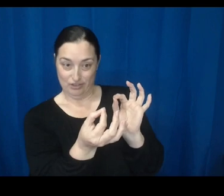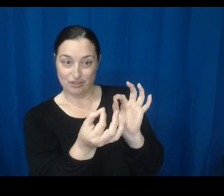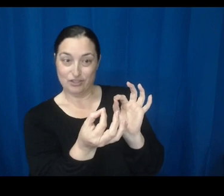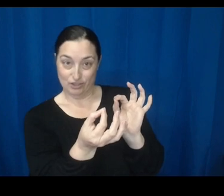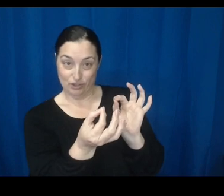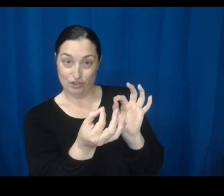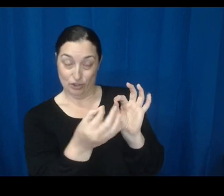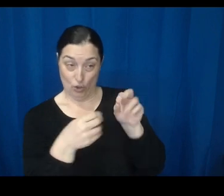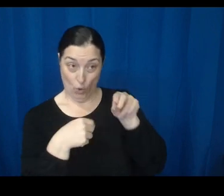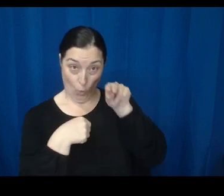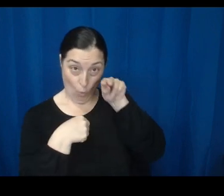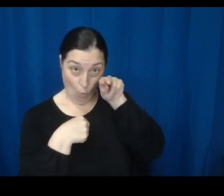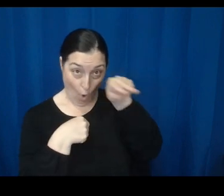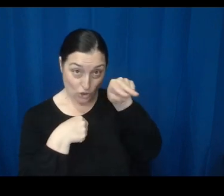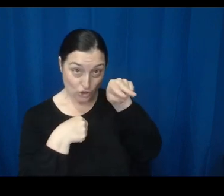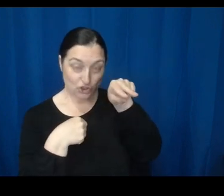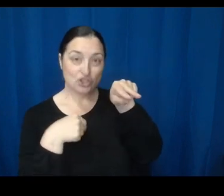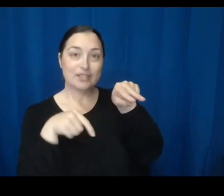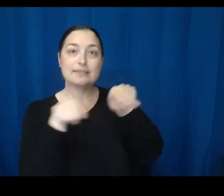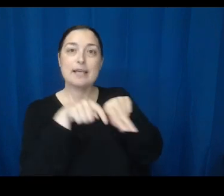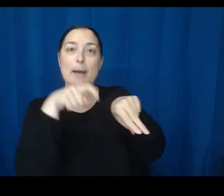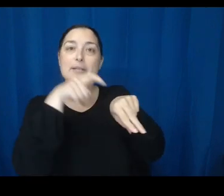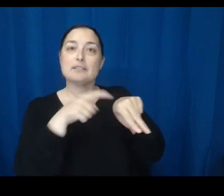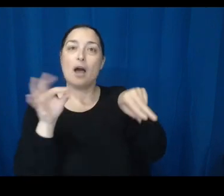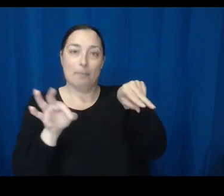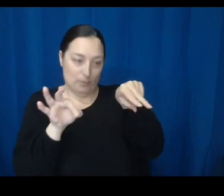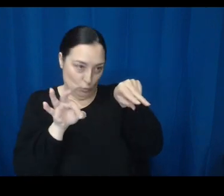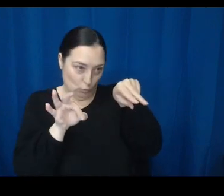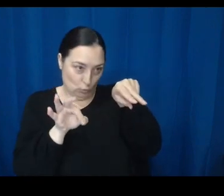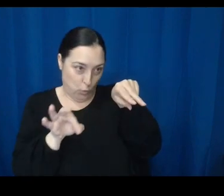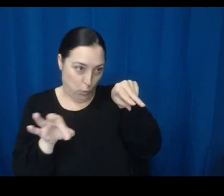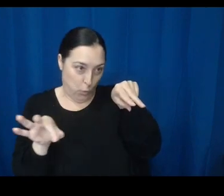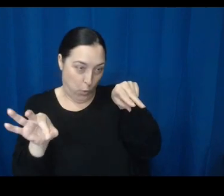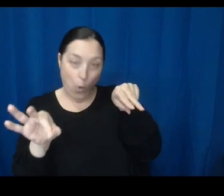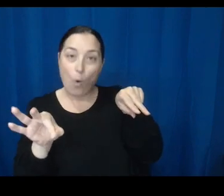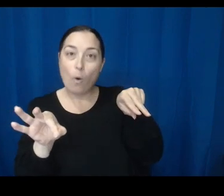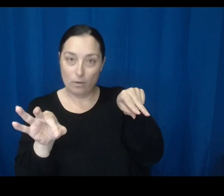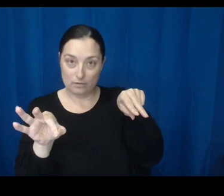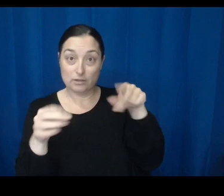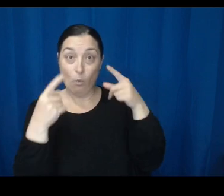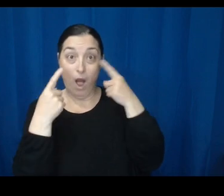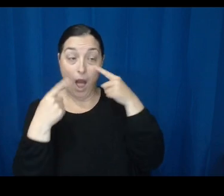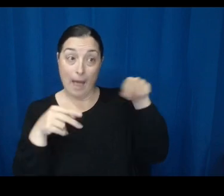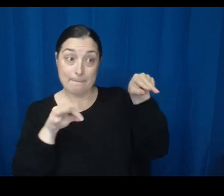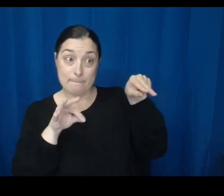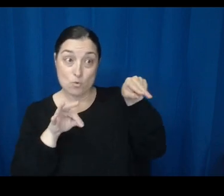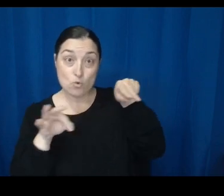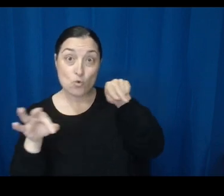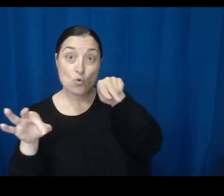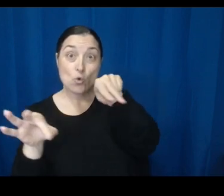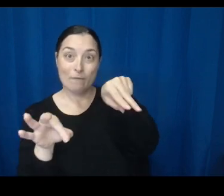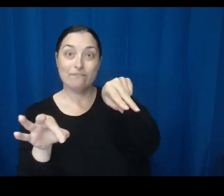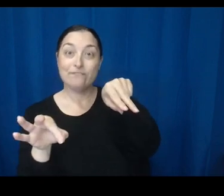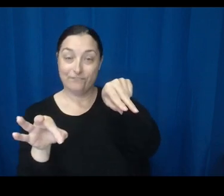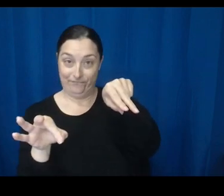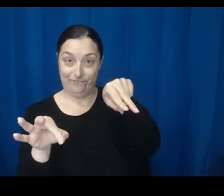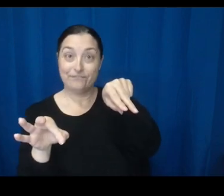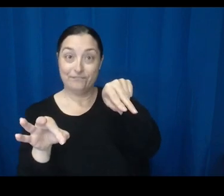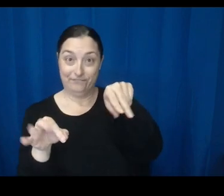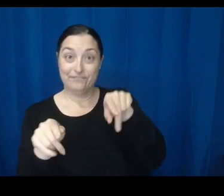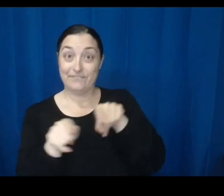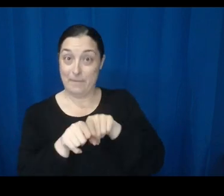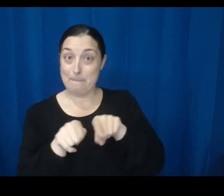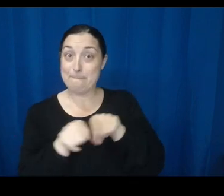travel along that edge, and at the same time, the pencil is going to record the experience